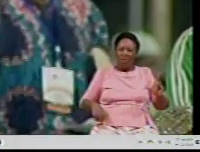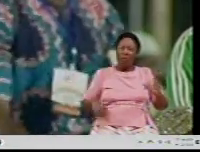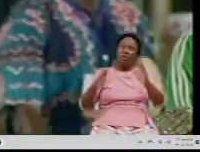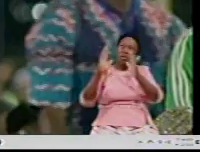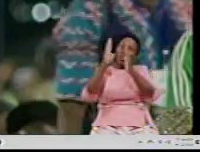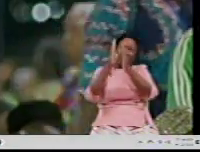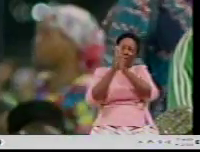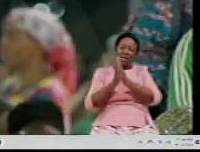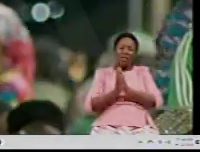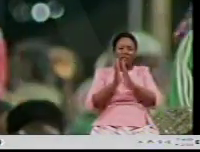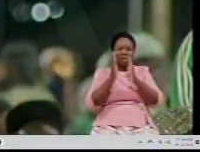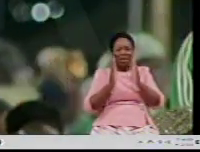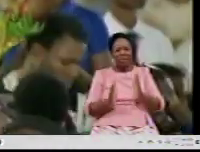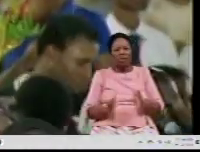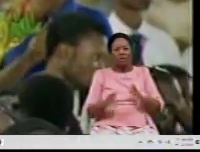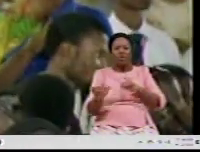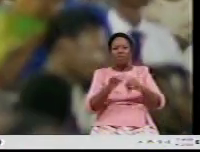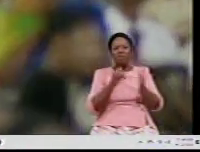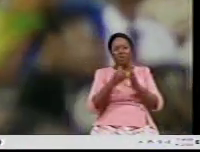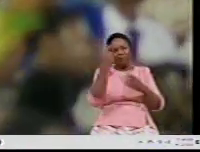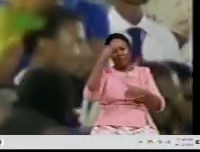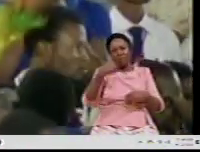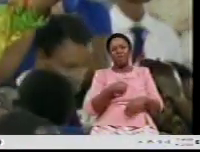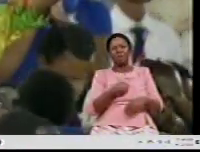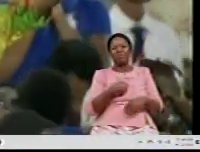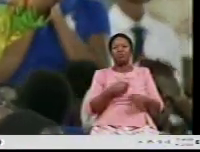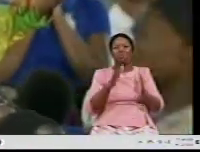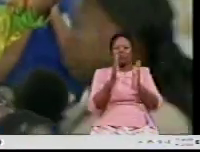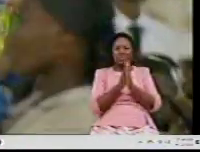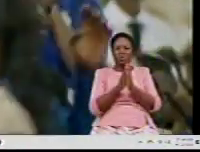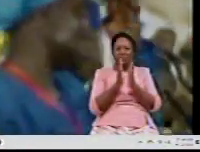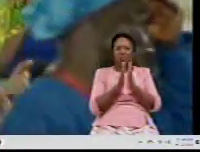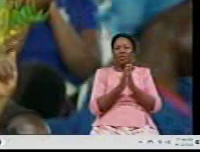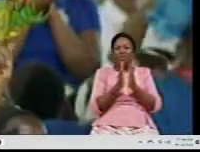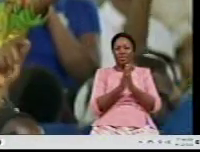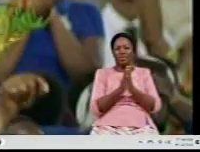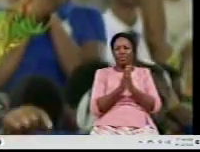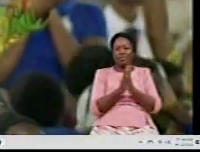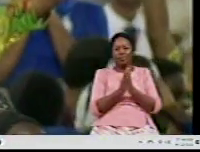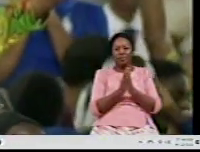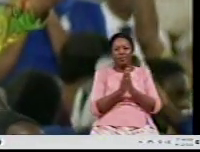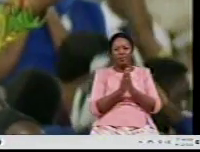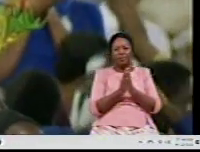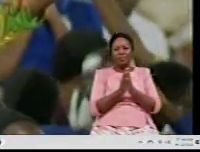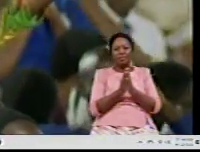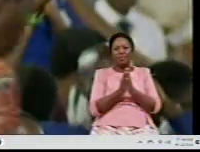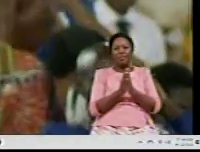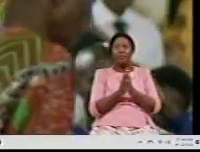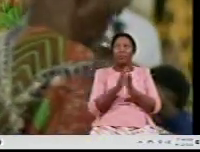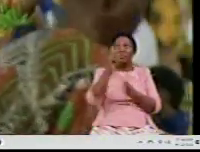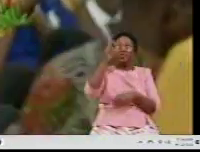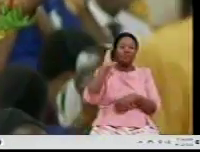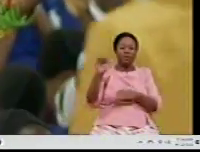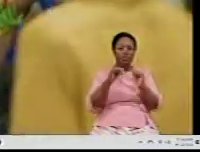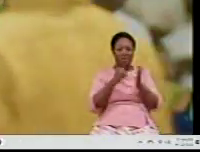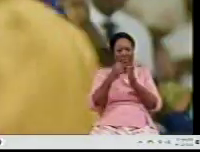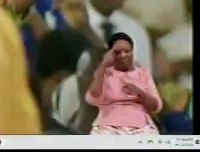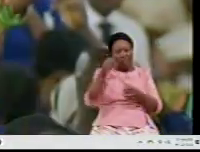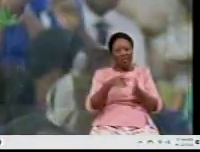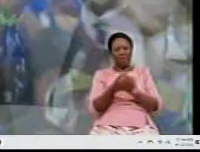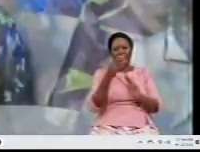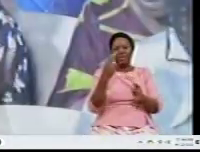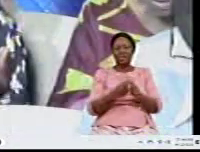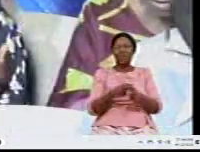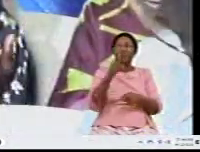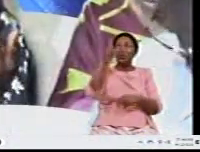Intercessor, do it for me. Tell him. He will do it. He will forgive